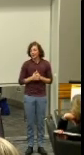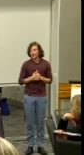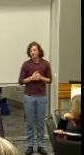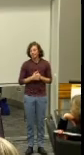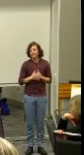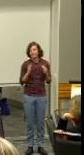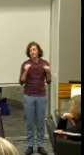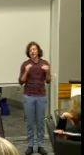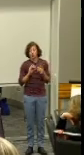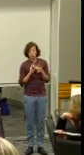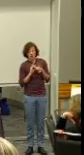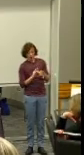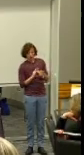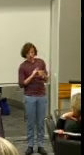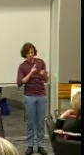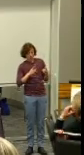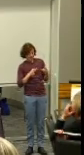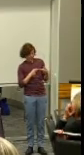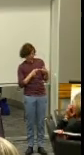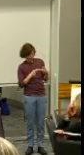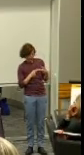regards to the second question,